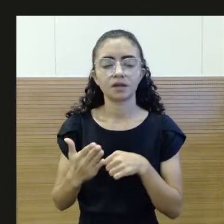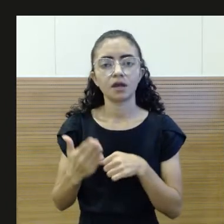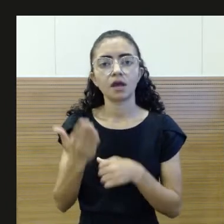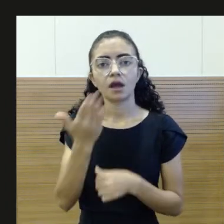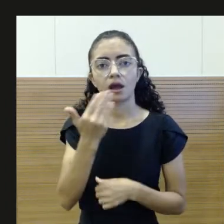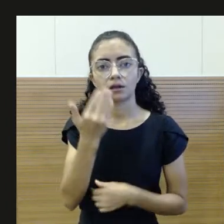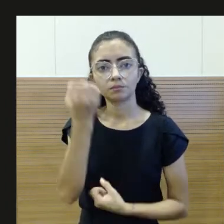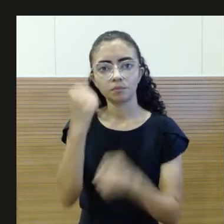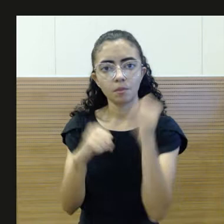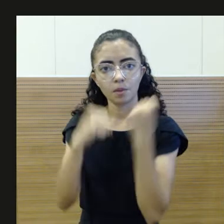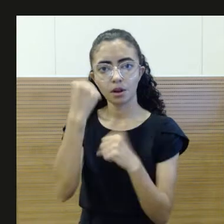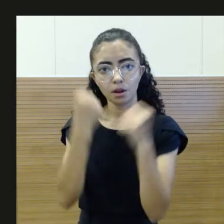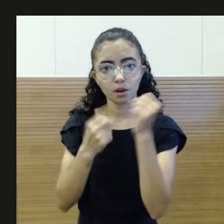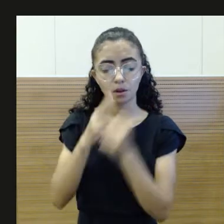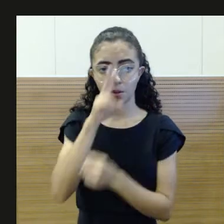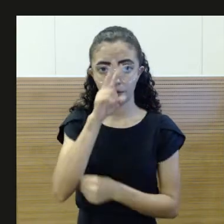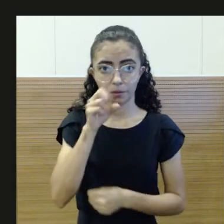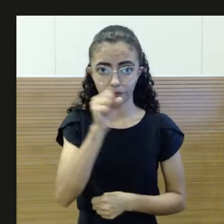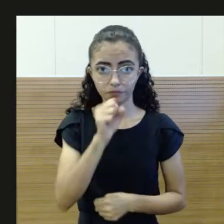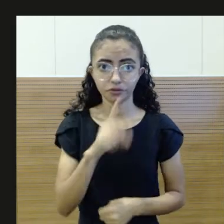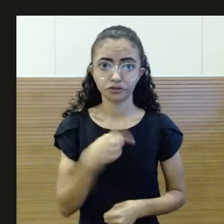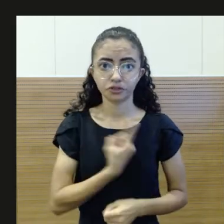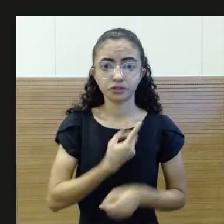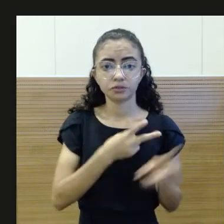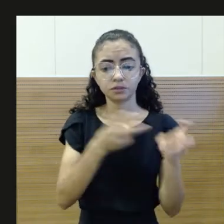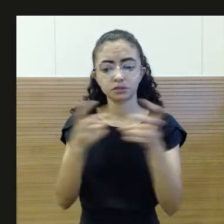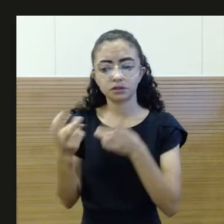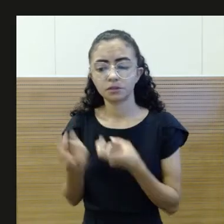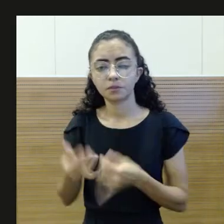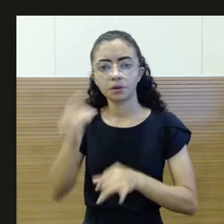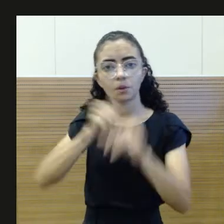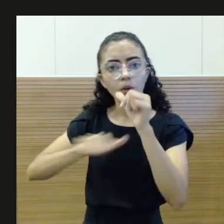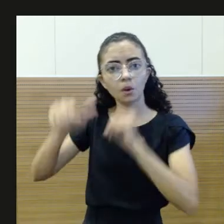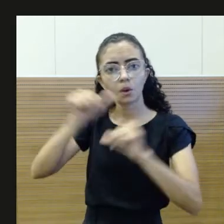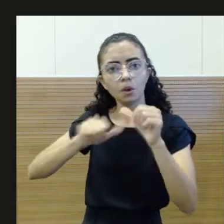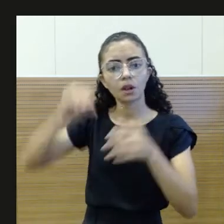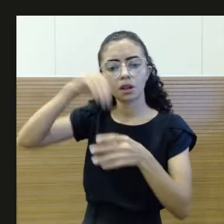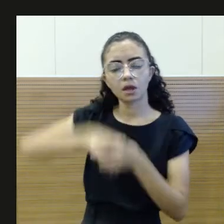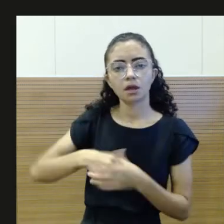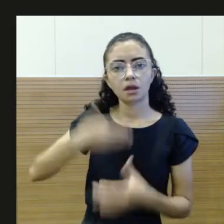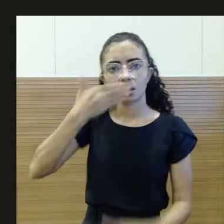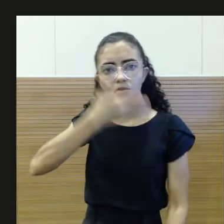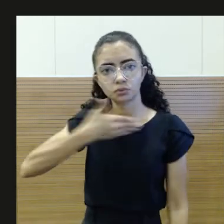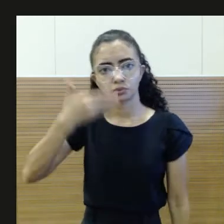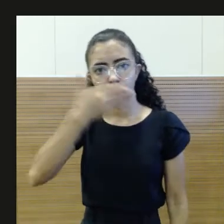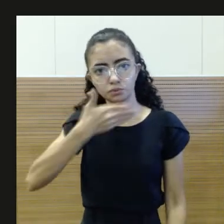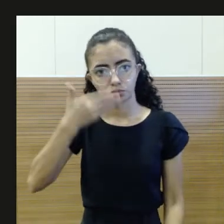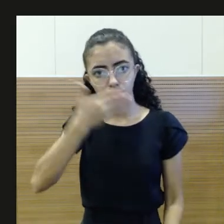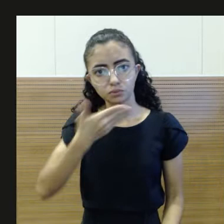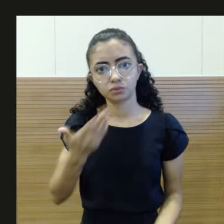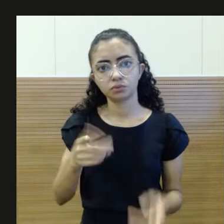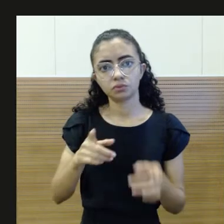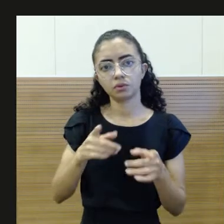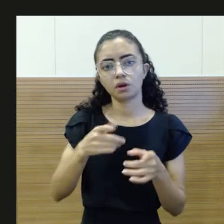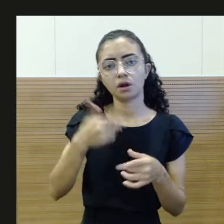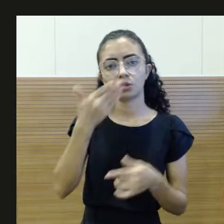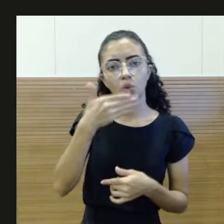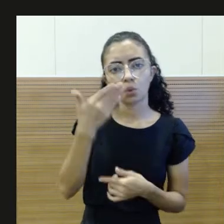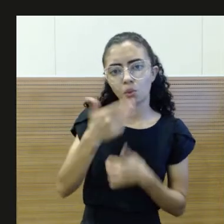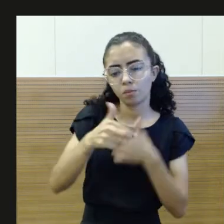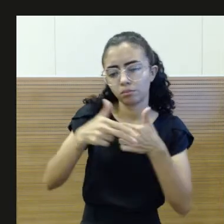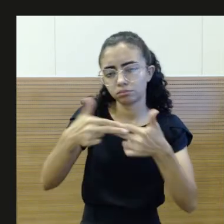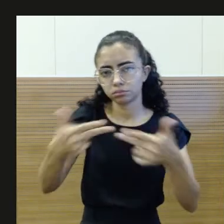sweets, snacks. They consume those with lower income compared to those